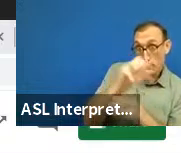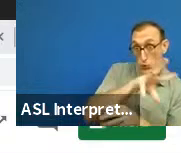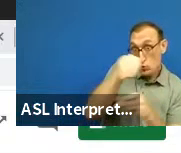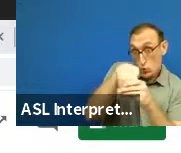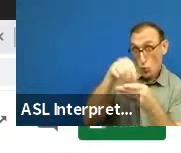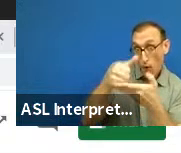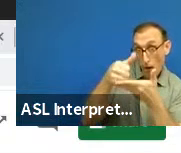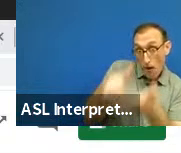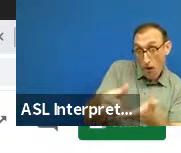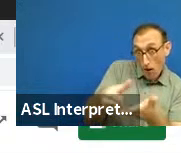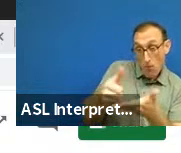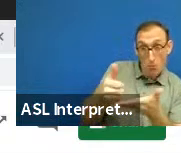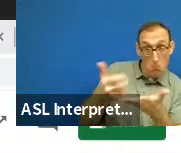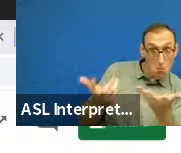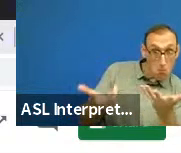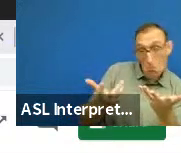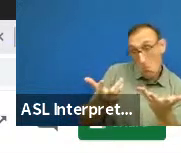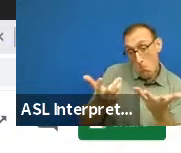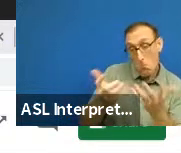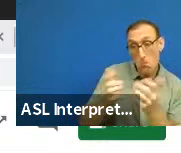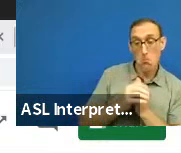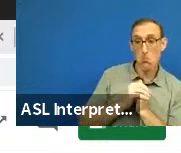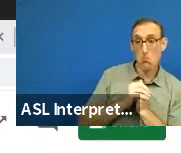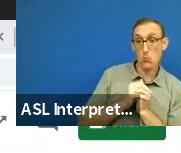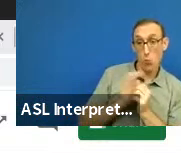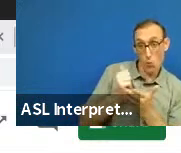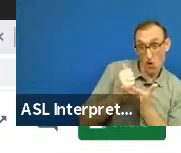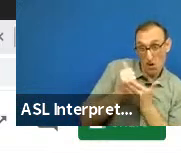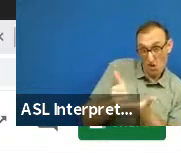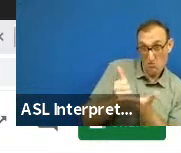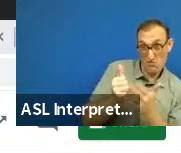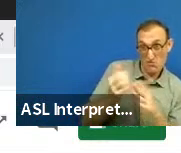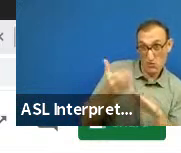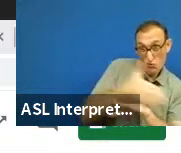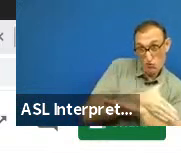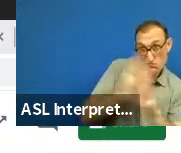to meeting would improve the meetings?